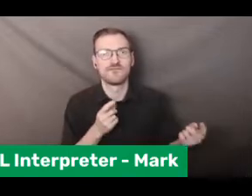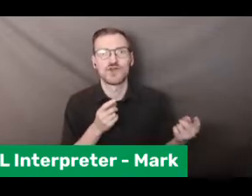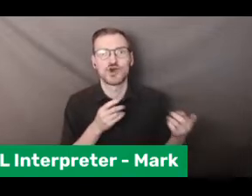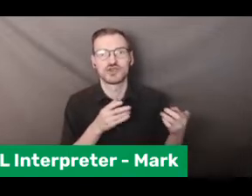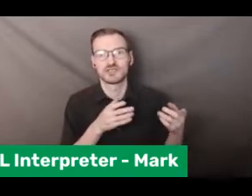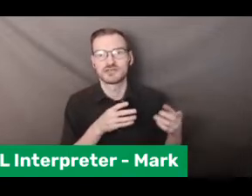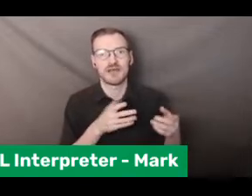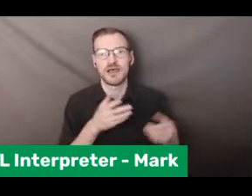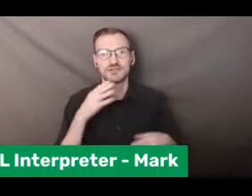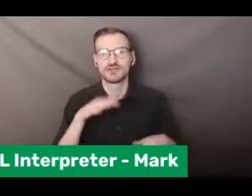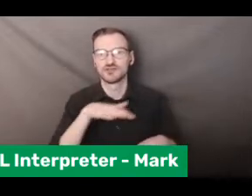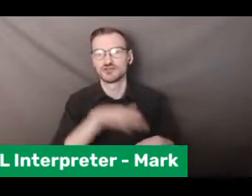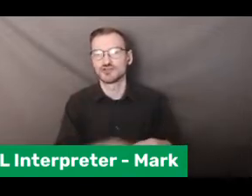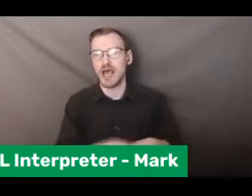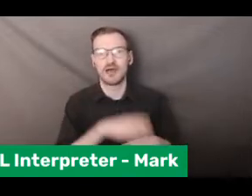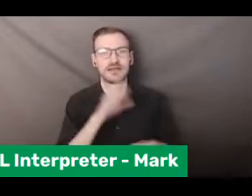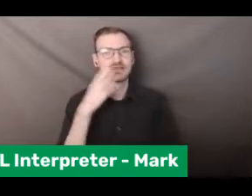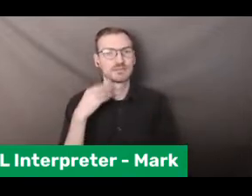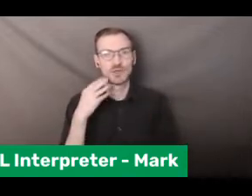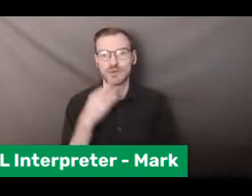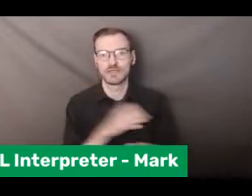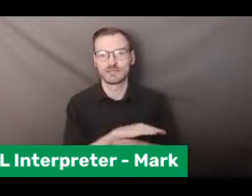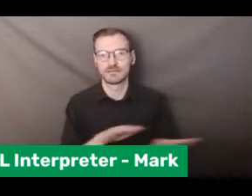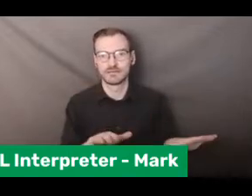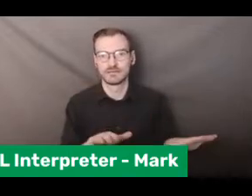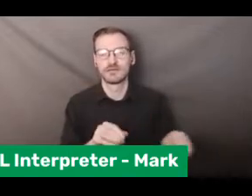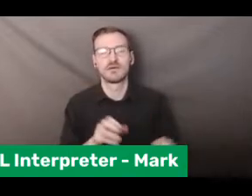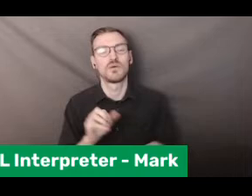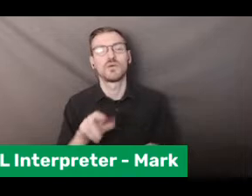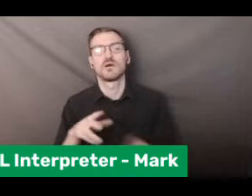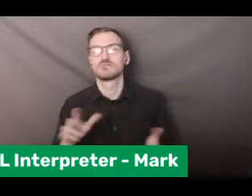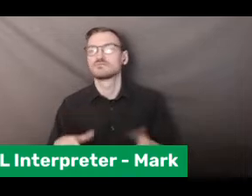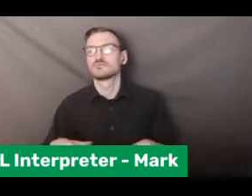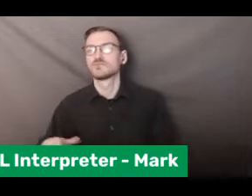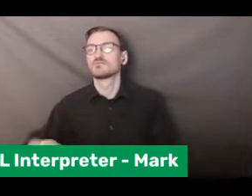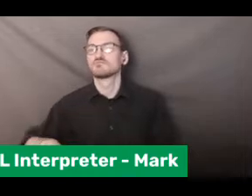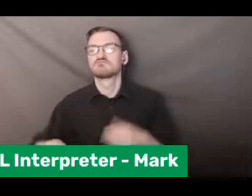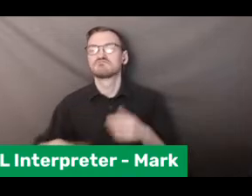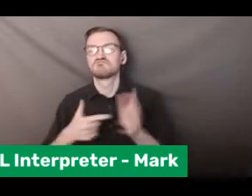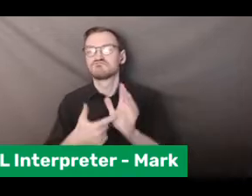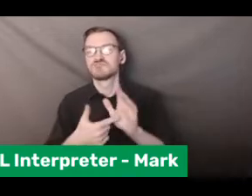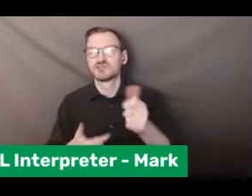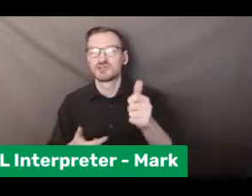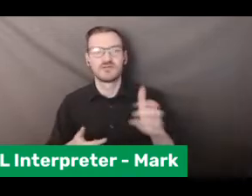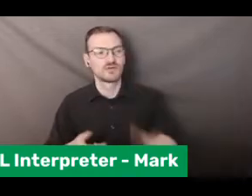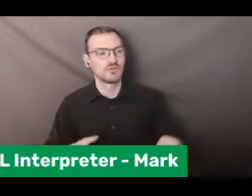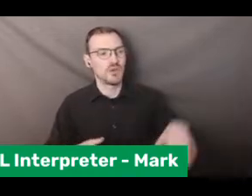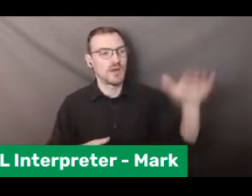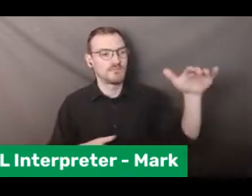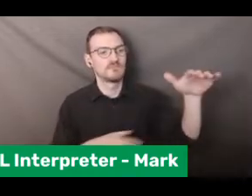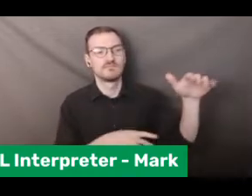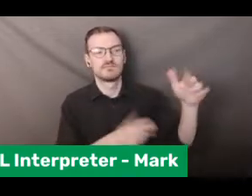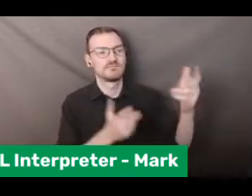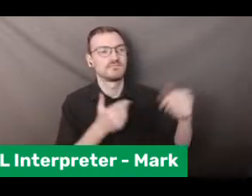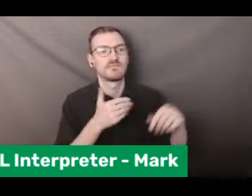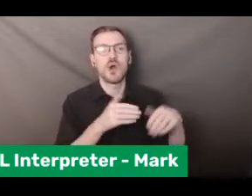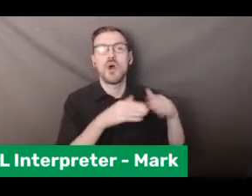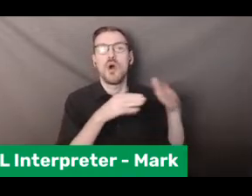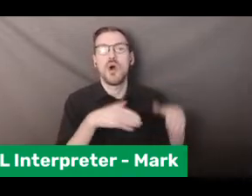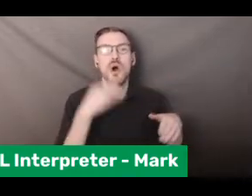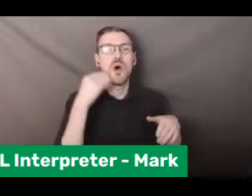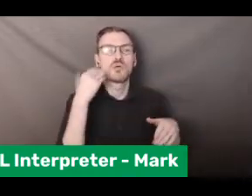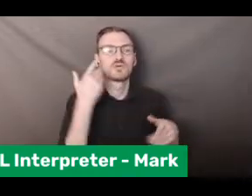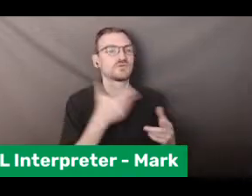growing up, for example, with in a household that had physical violence. I'm not talking about